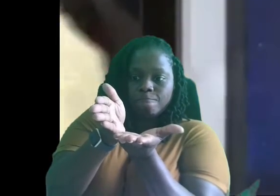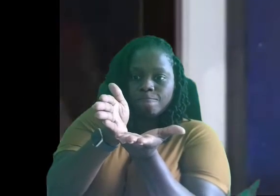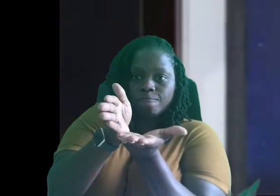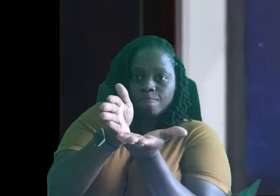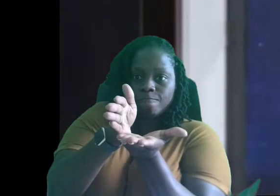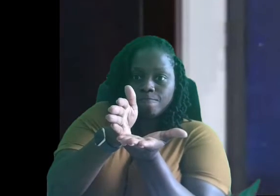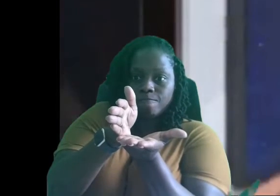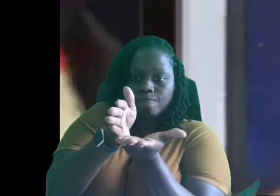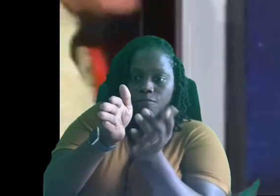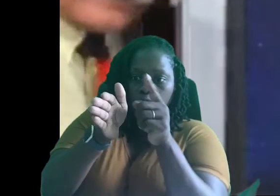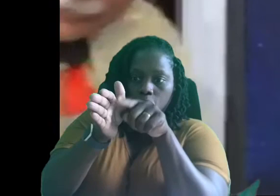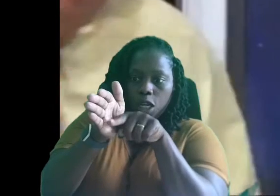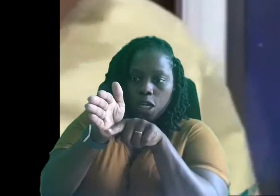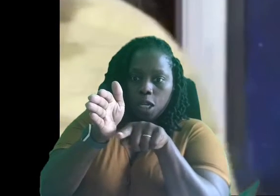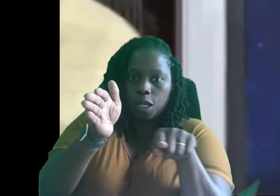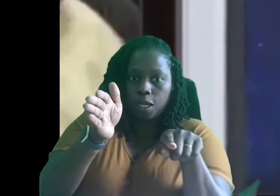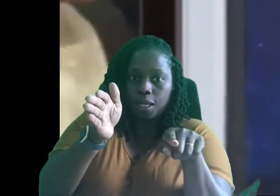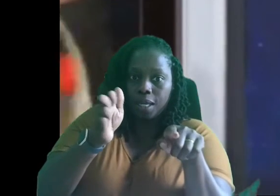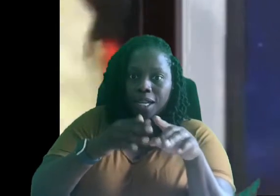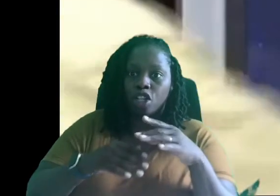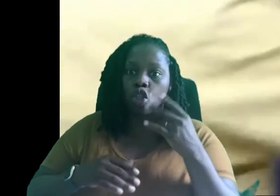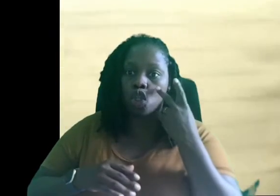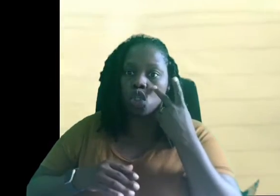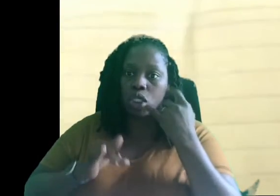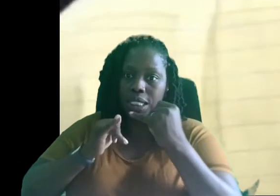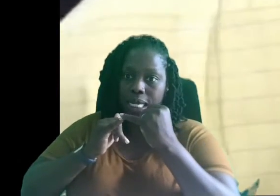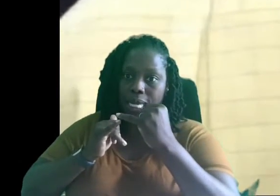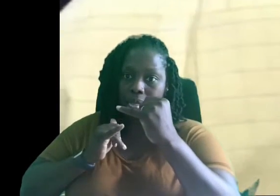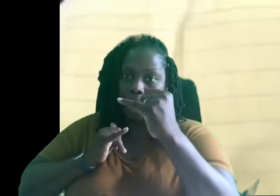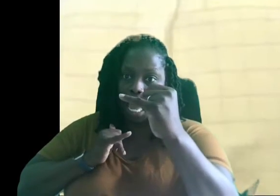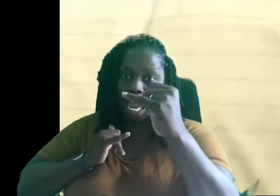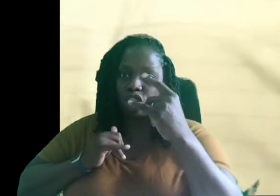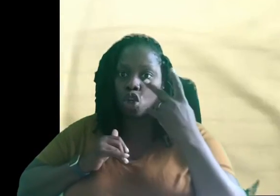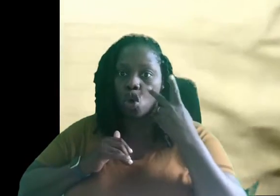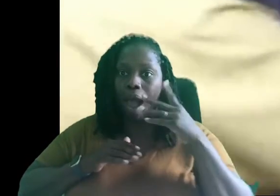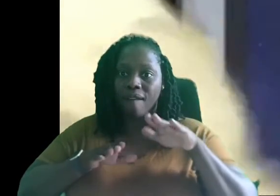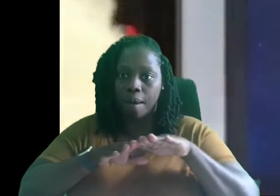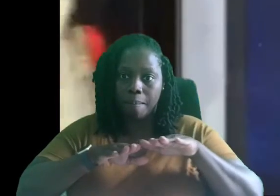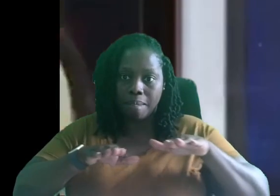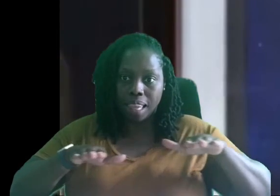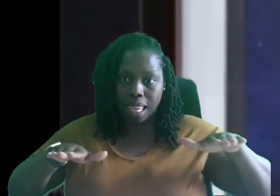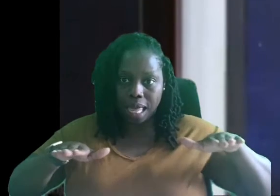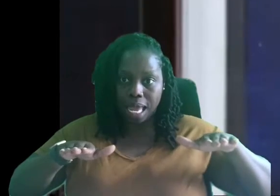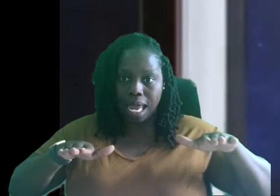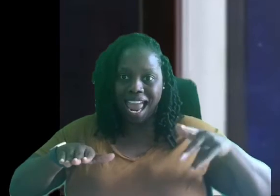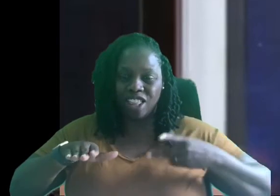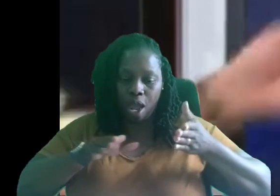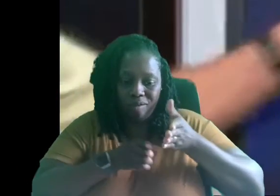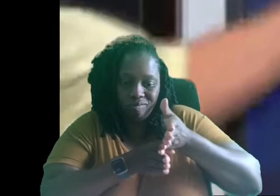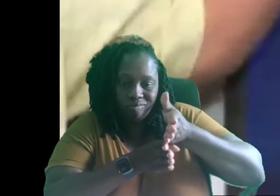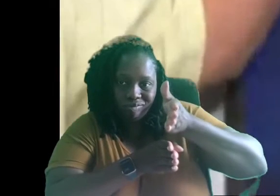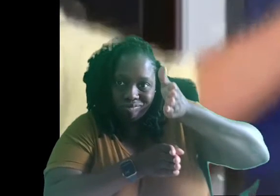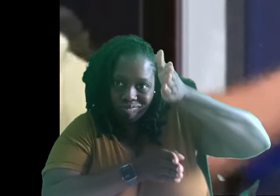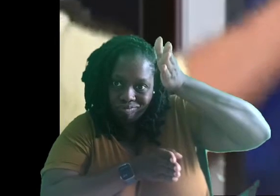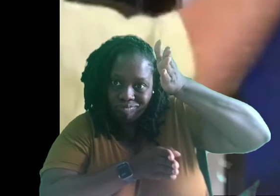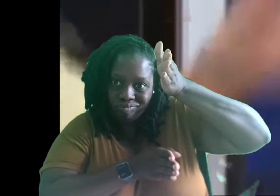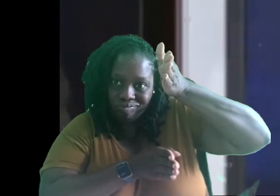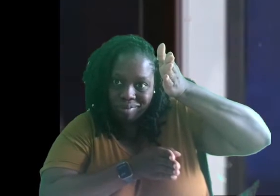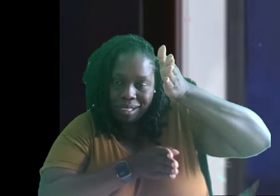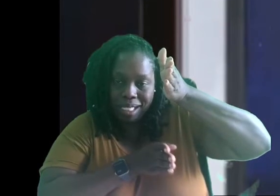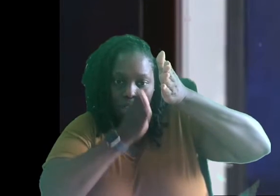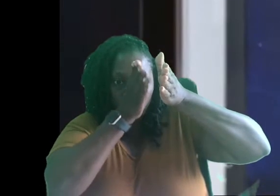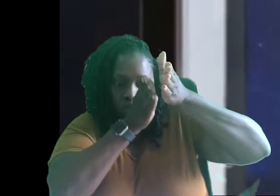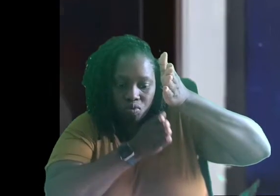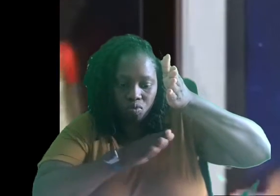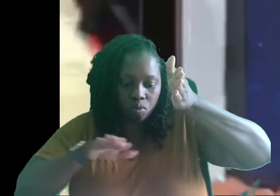Like so. Okay? We've got this plane that's laying down, and we've got this plane that's kind of